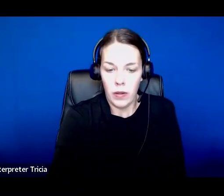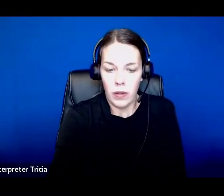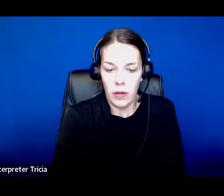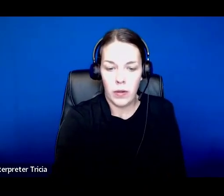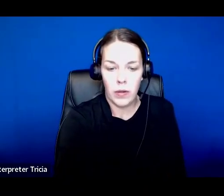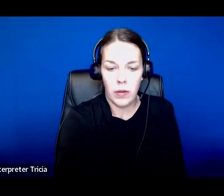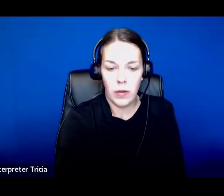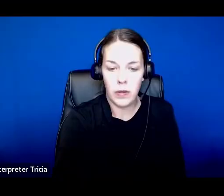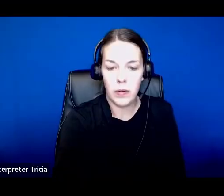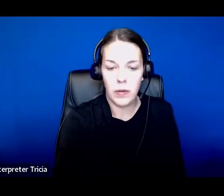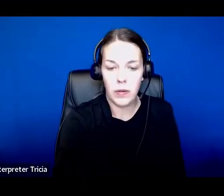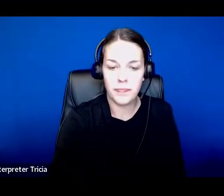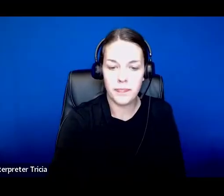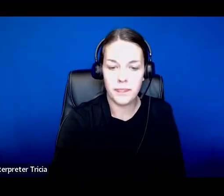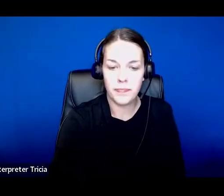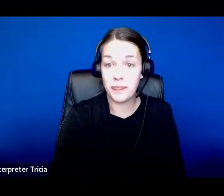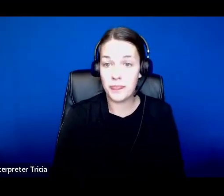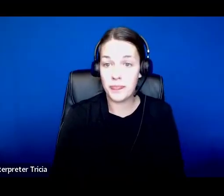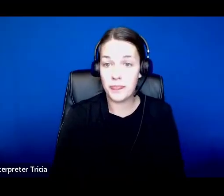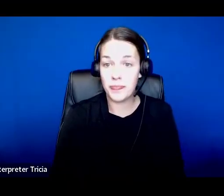Good questions, by the way.